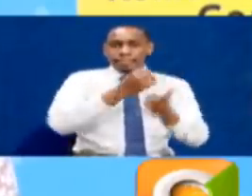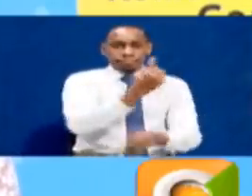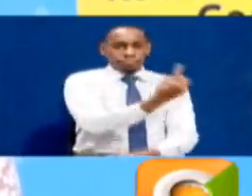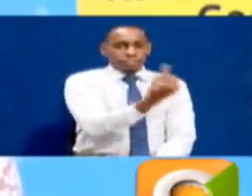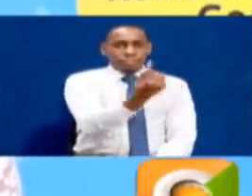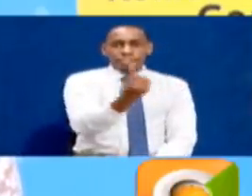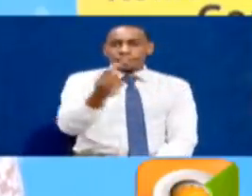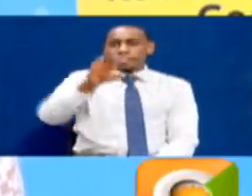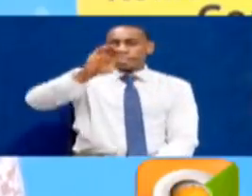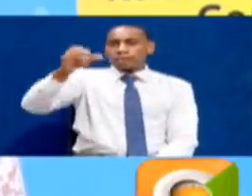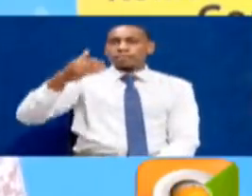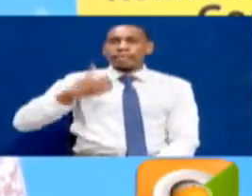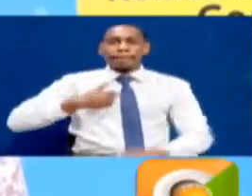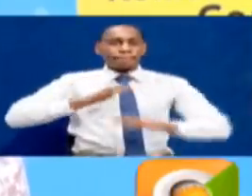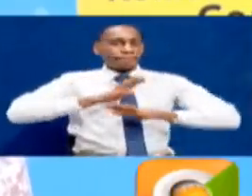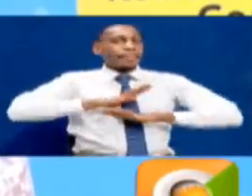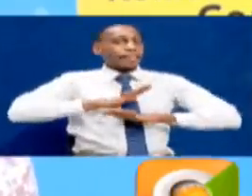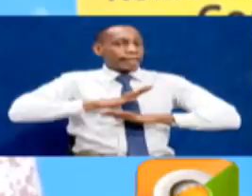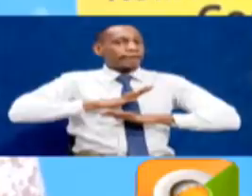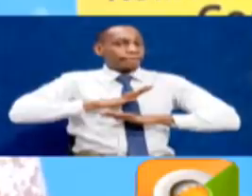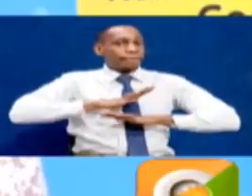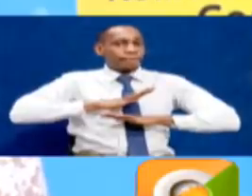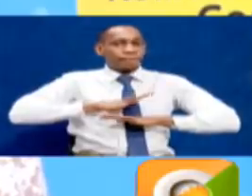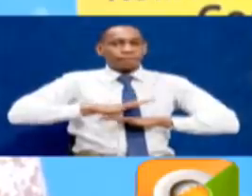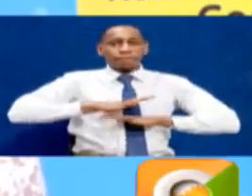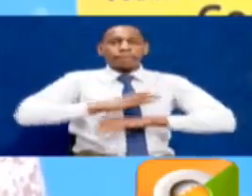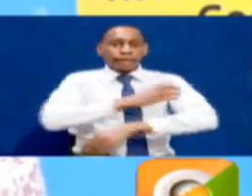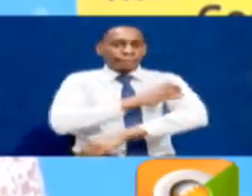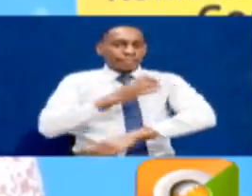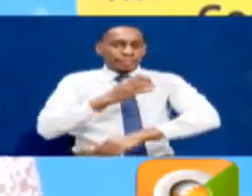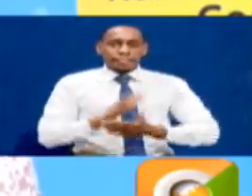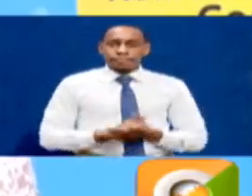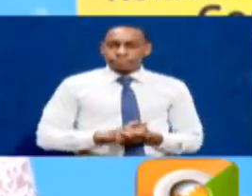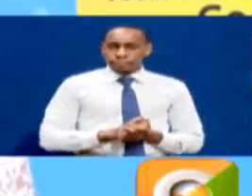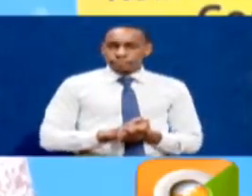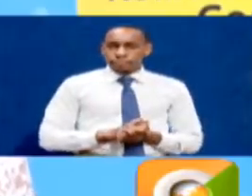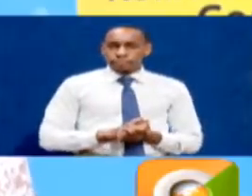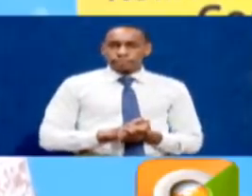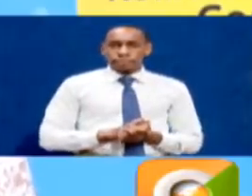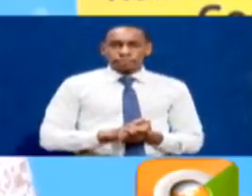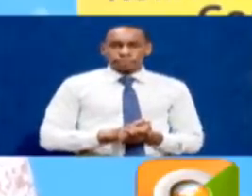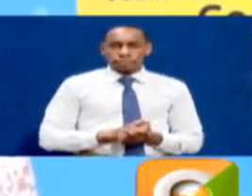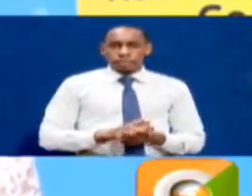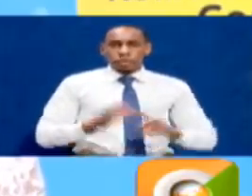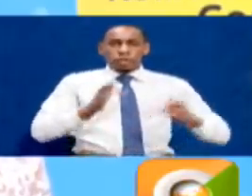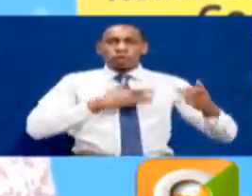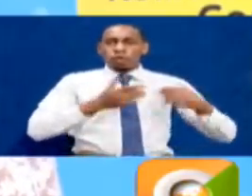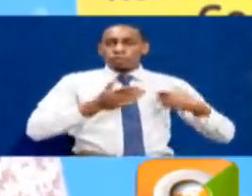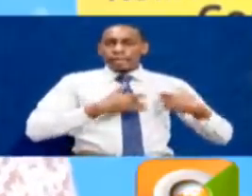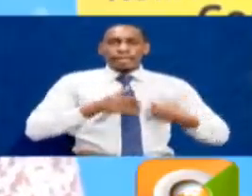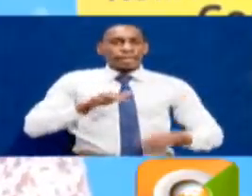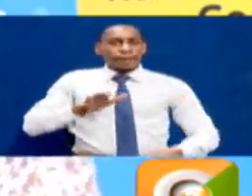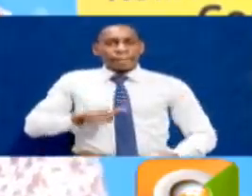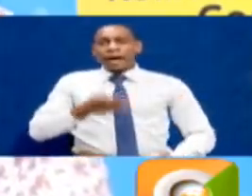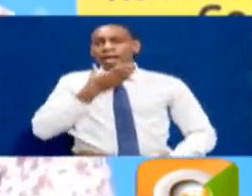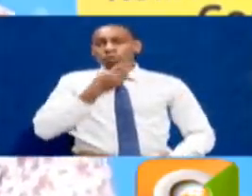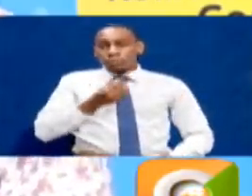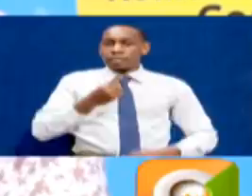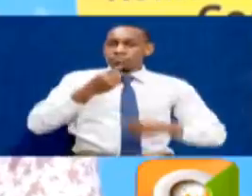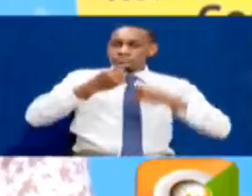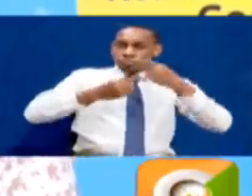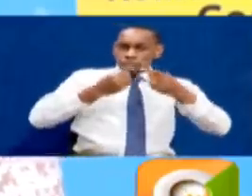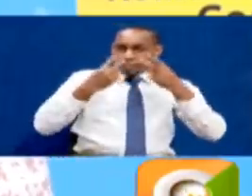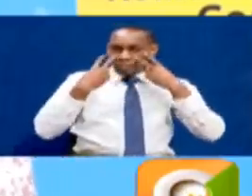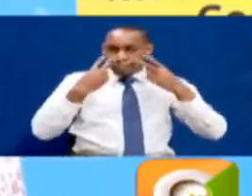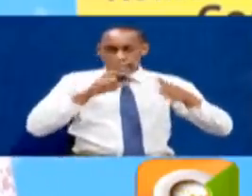each county has got sufficient capacity. In gender terms, we still continue to observe